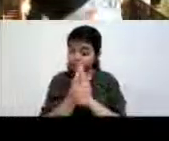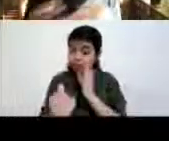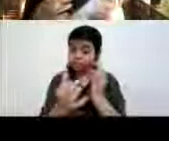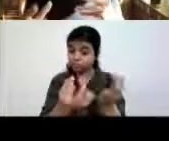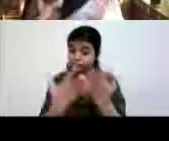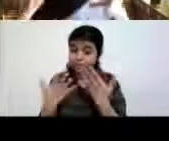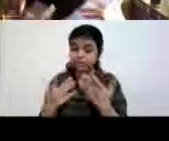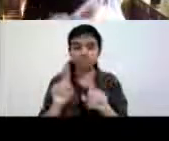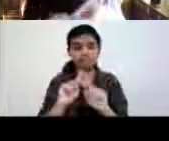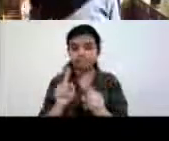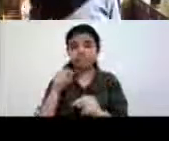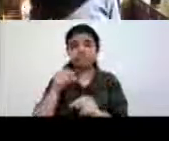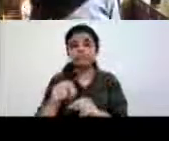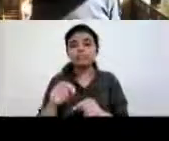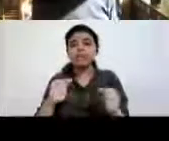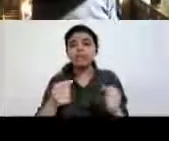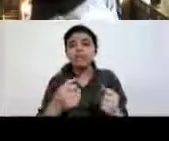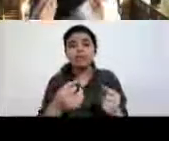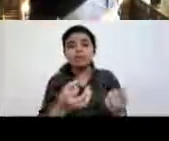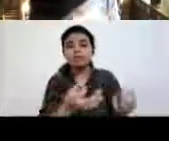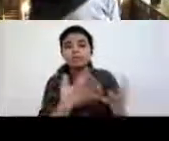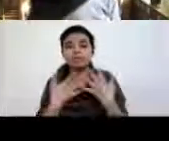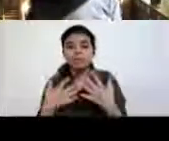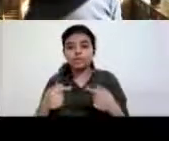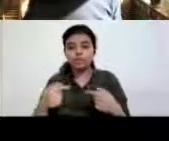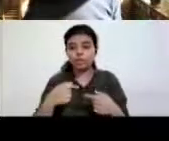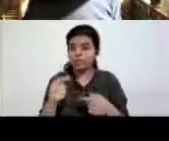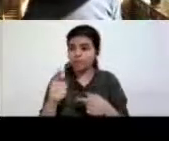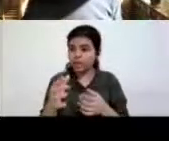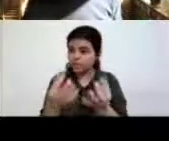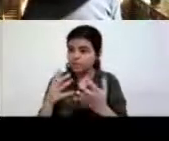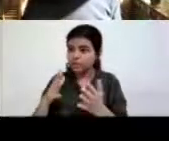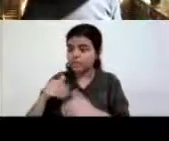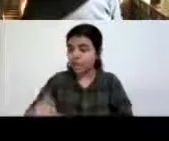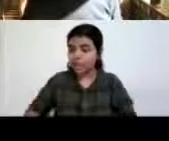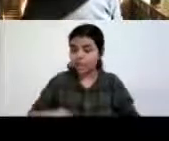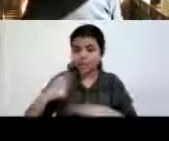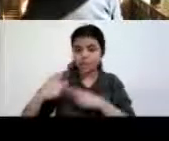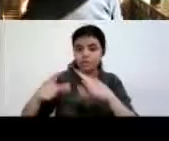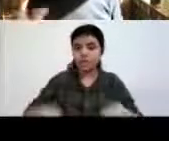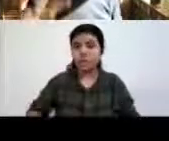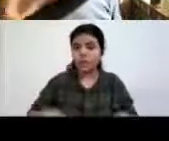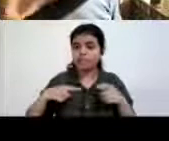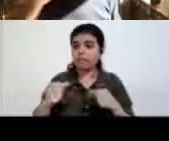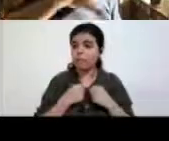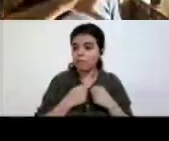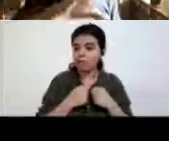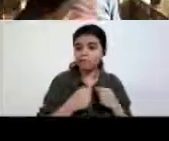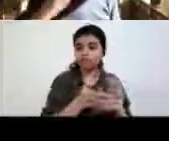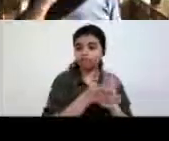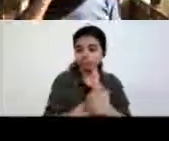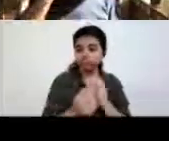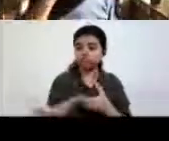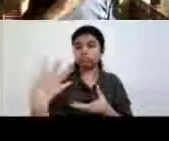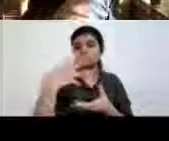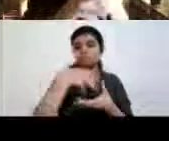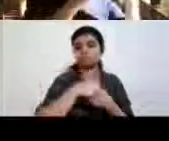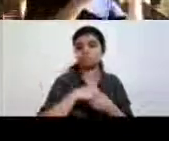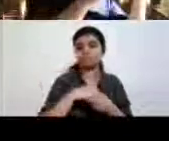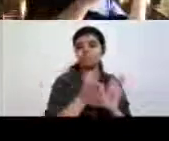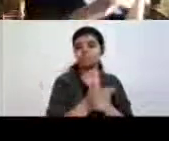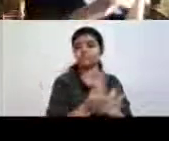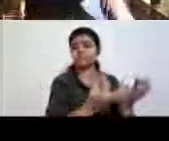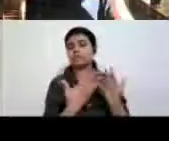have to implement those specialists into my design process. You see here, like the first one was for